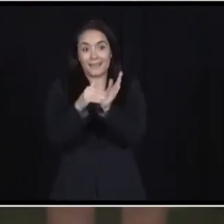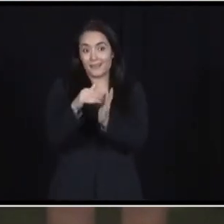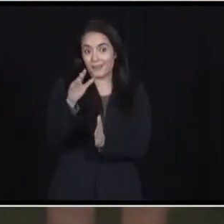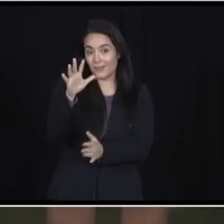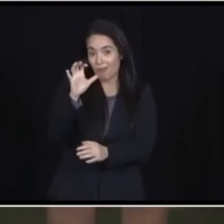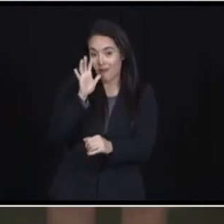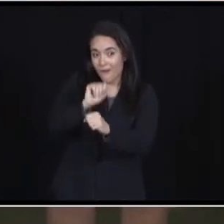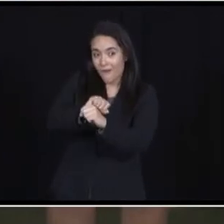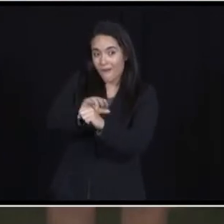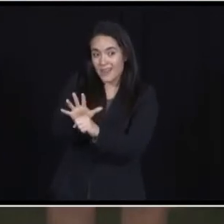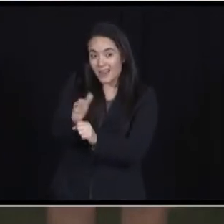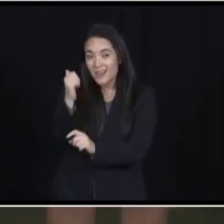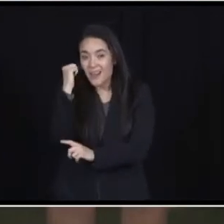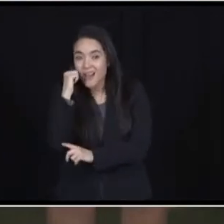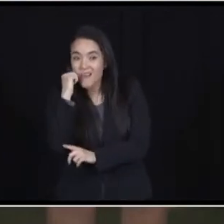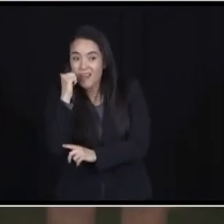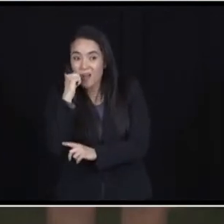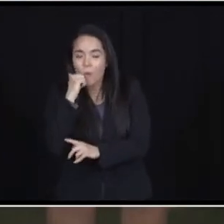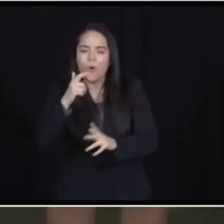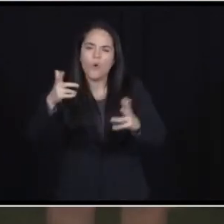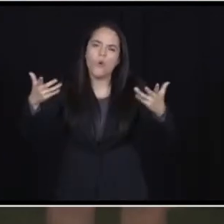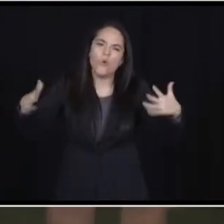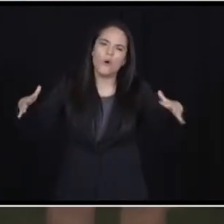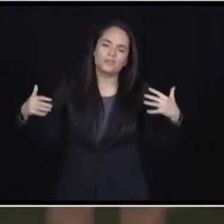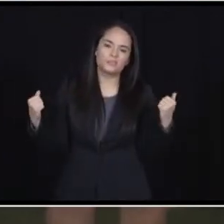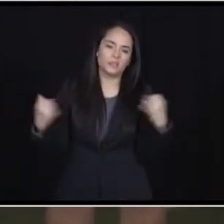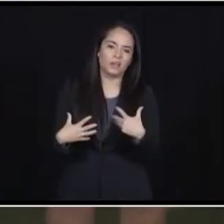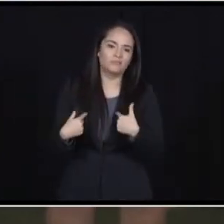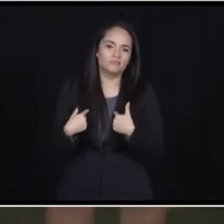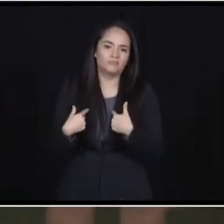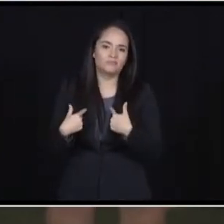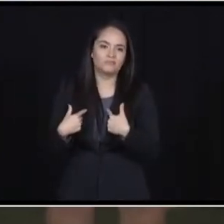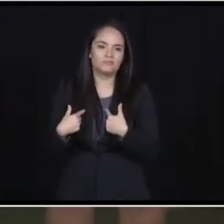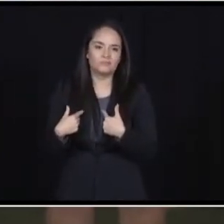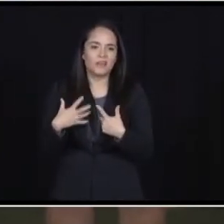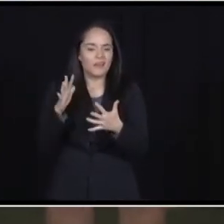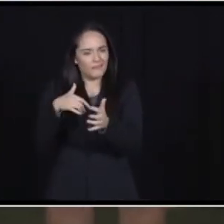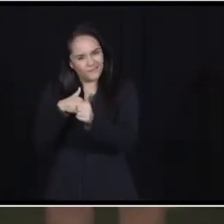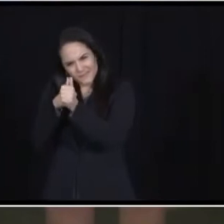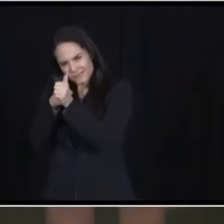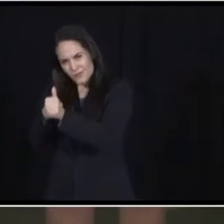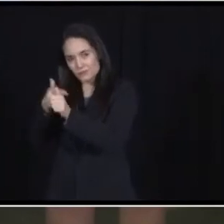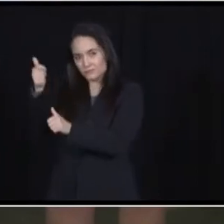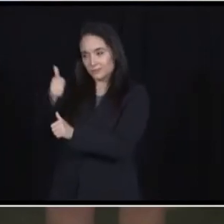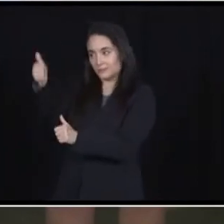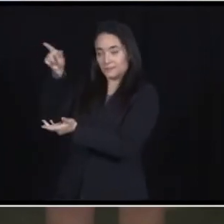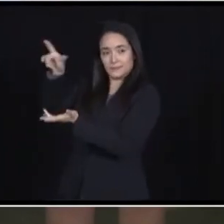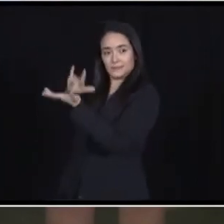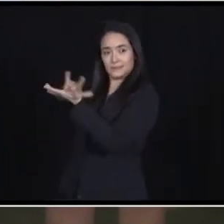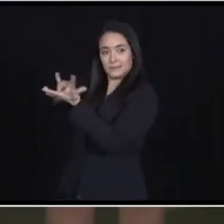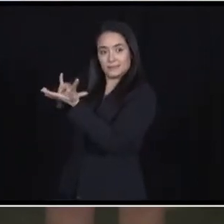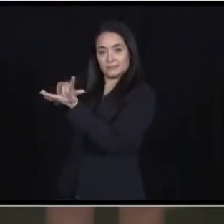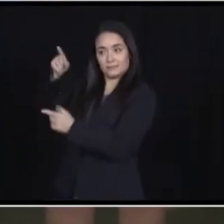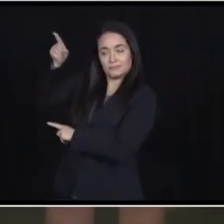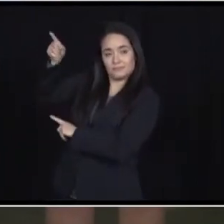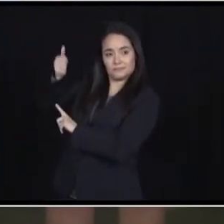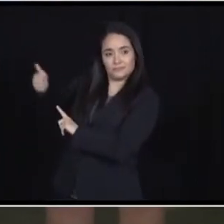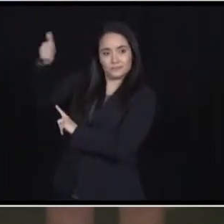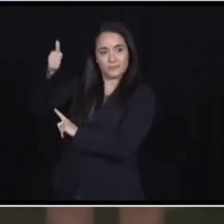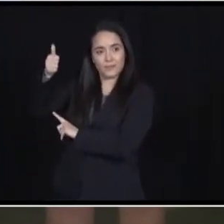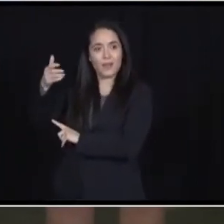scares everyone. But we have to do what the Chief Medical Officer's guidelines are saying, and the local